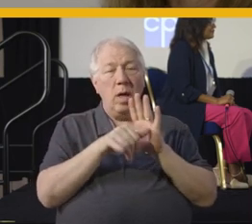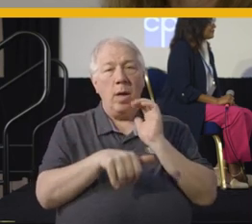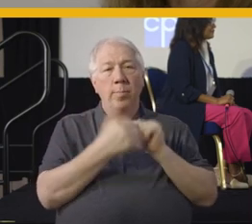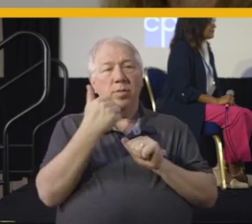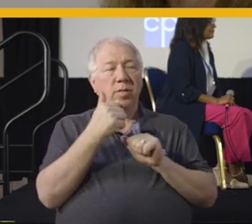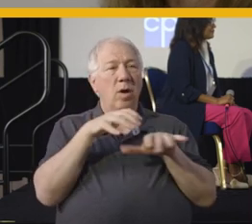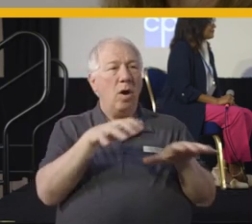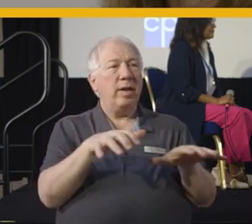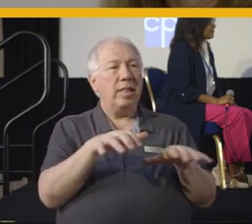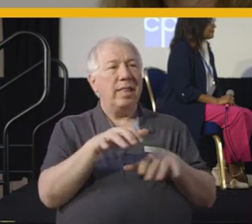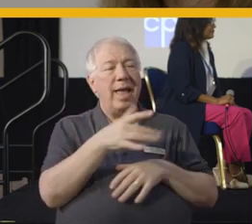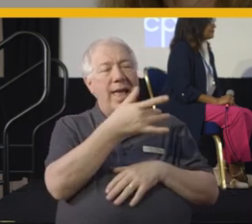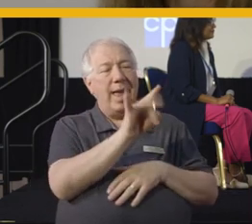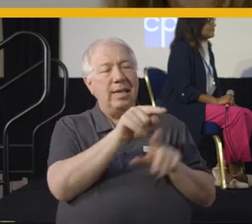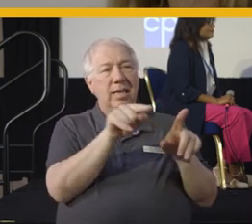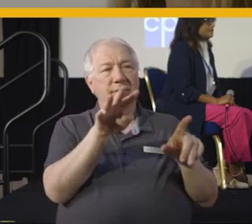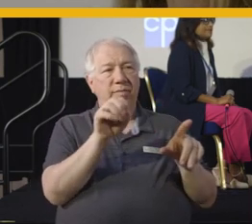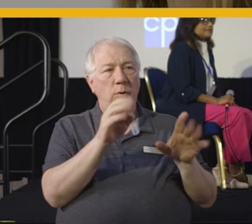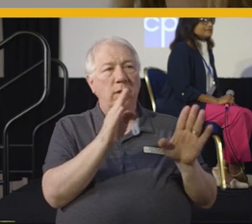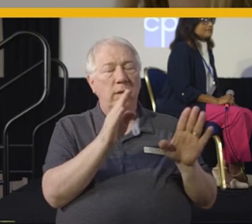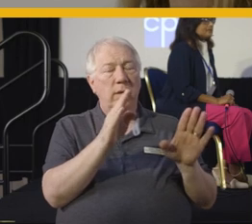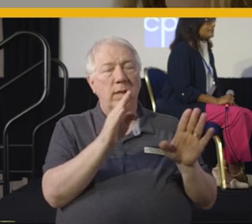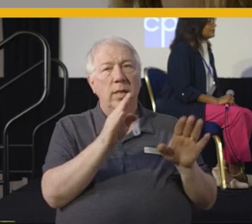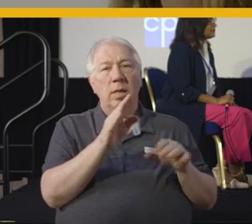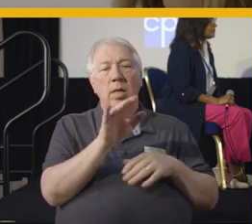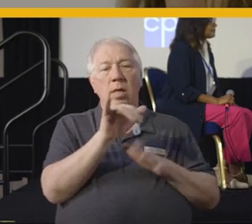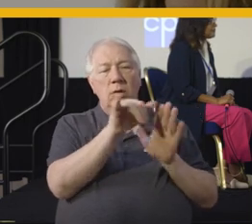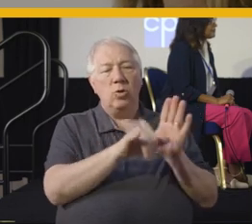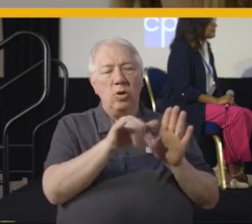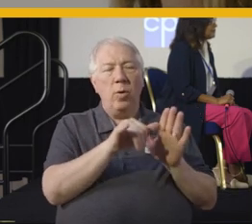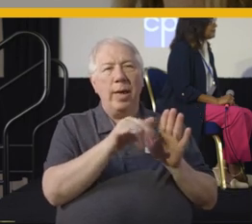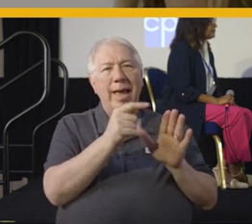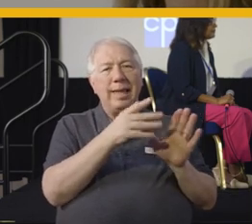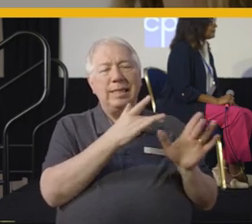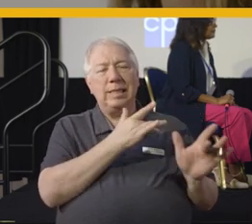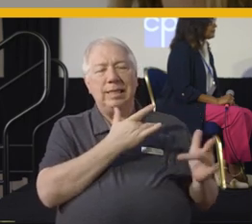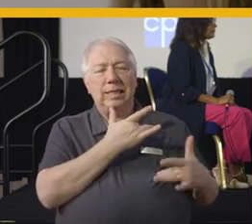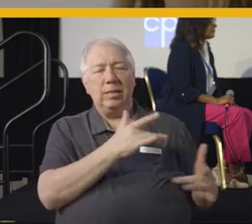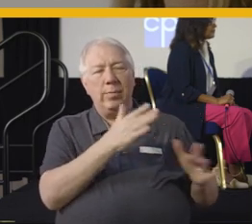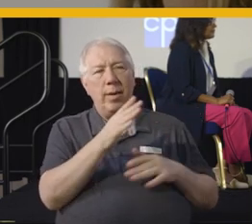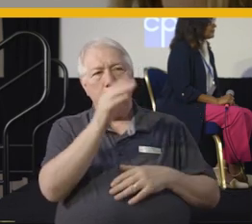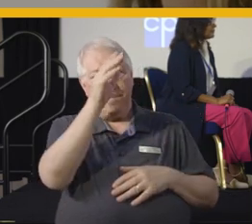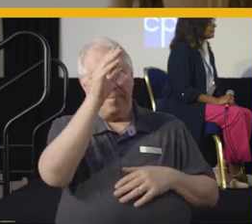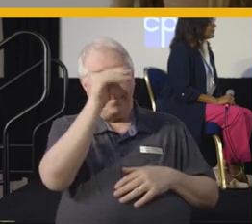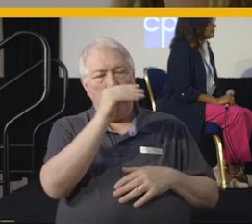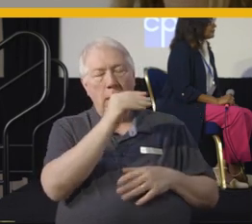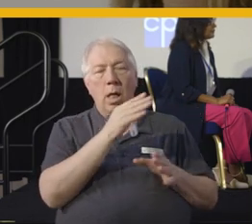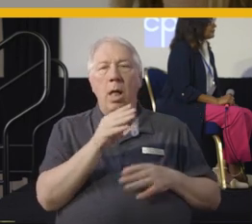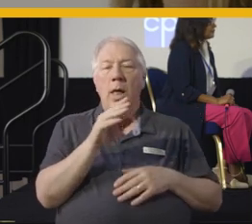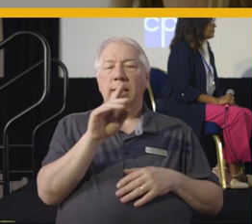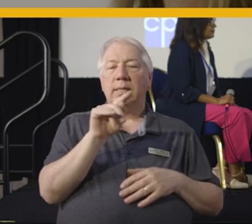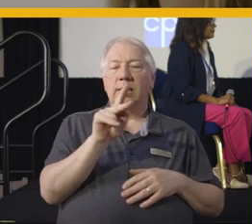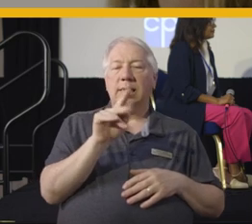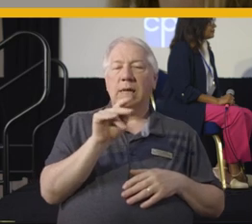majority of the audience is in the 18 to 40 range. On YouTube, it skews a little bit male, but then TikTok is a little bit